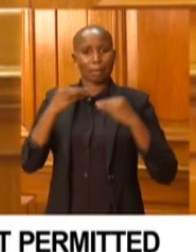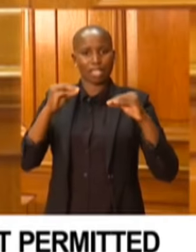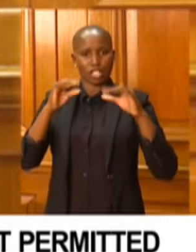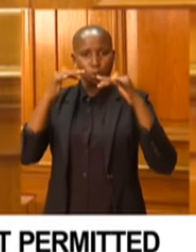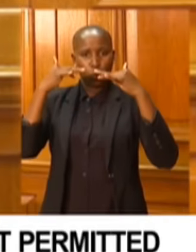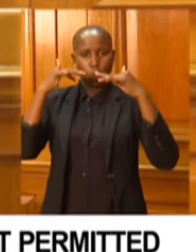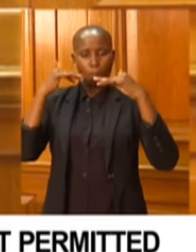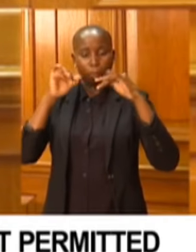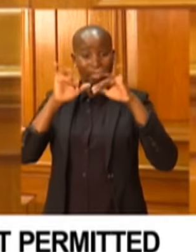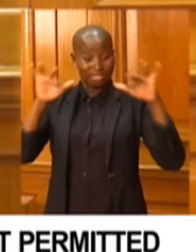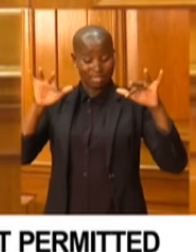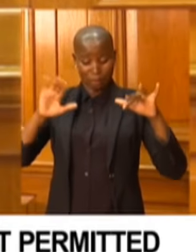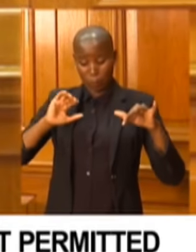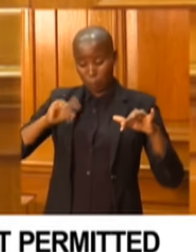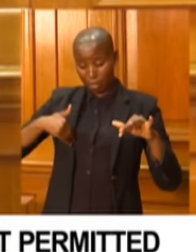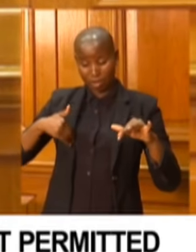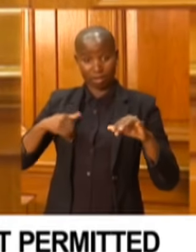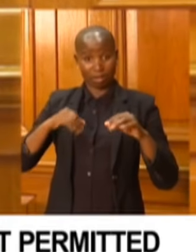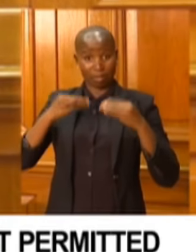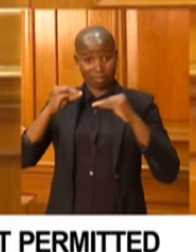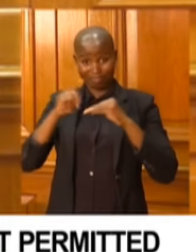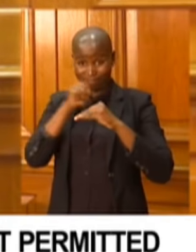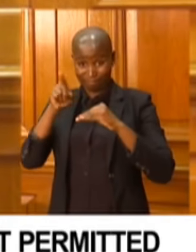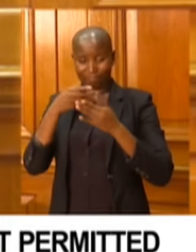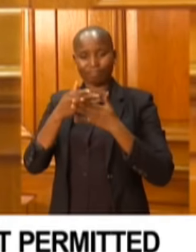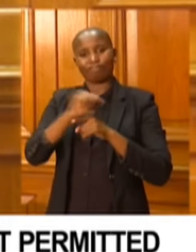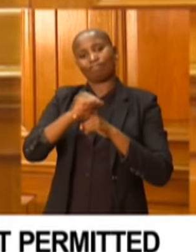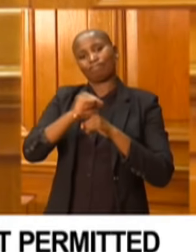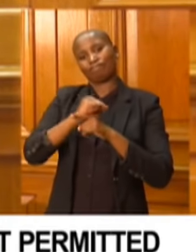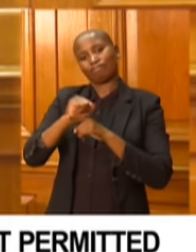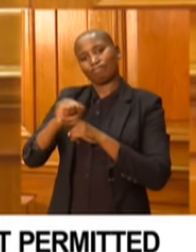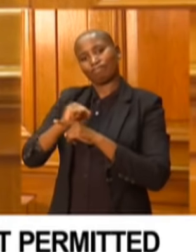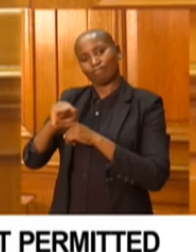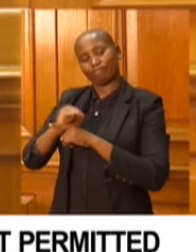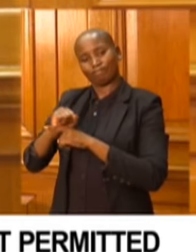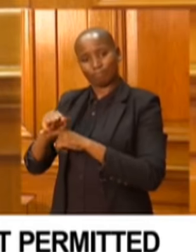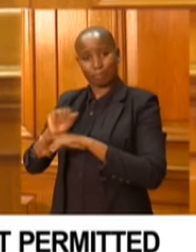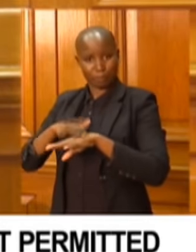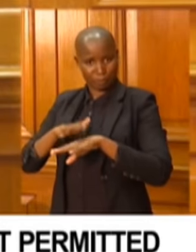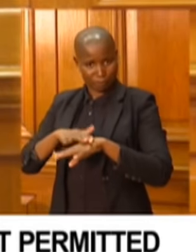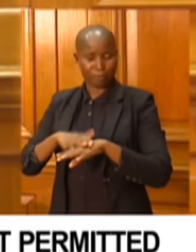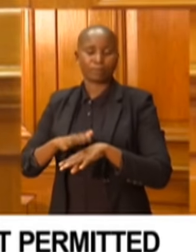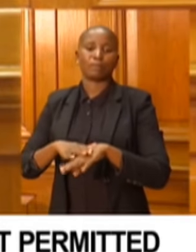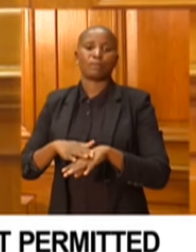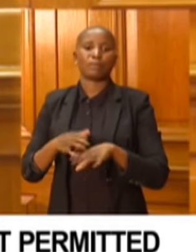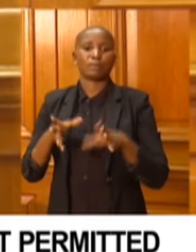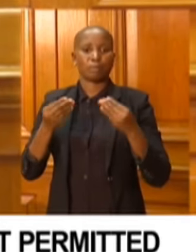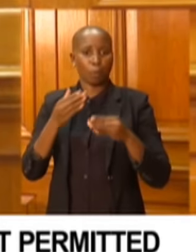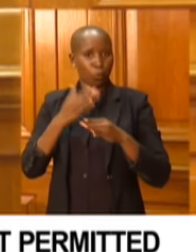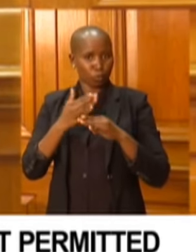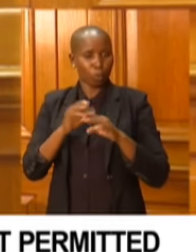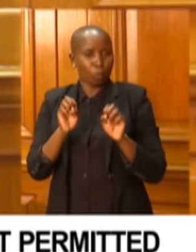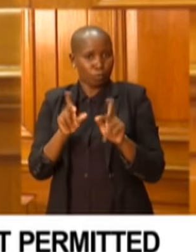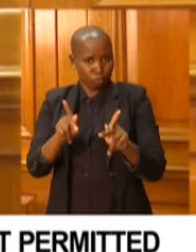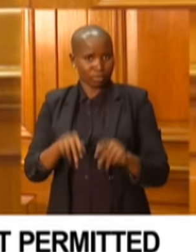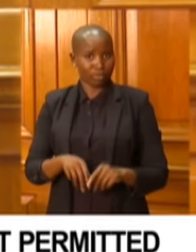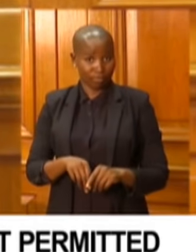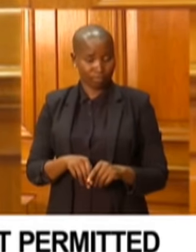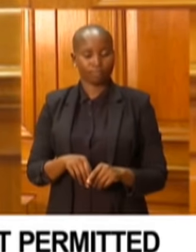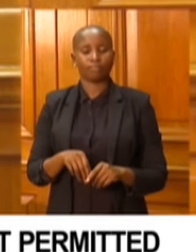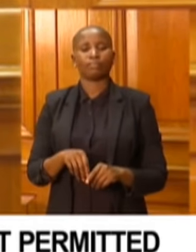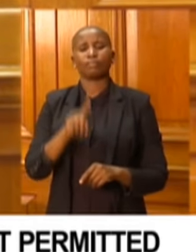to enable them to access public procurement opportunities. To end harassment at